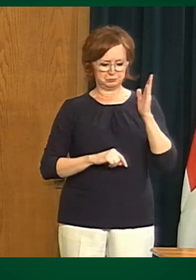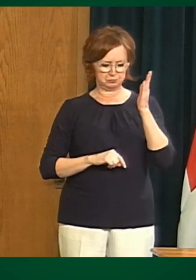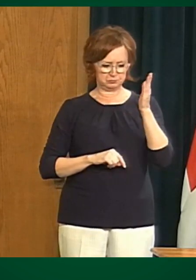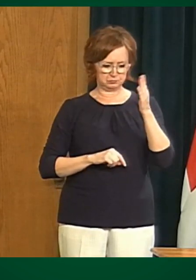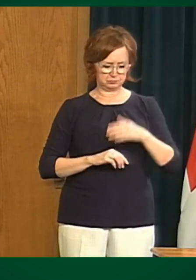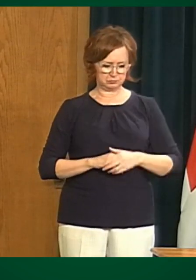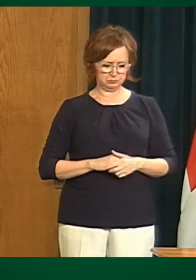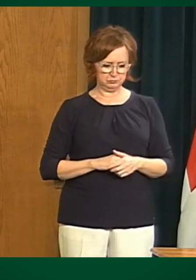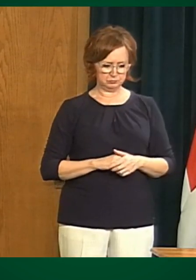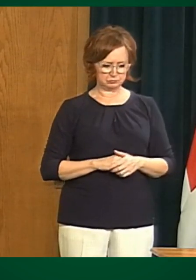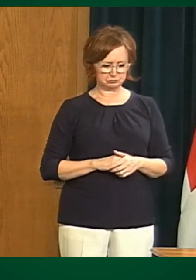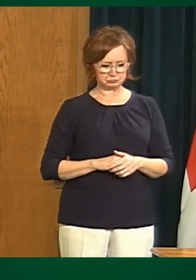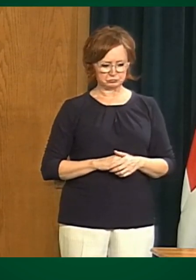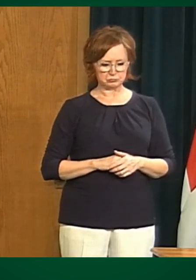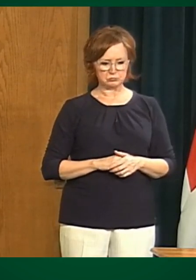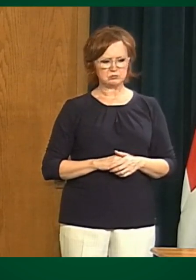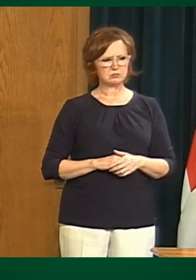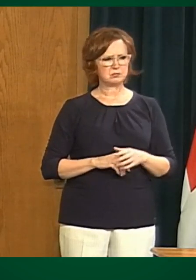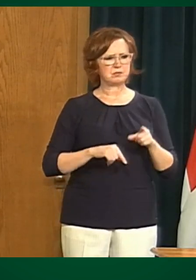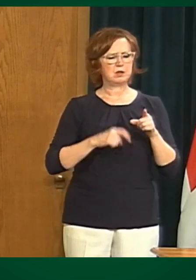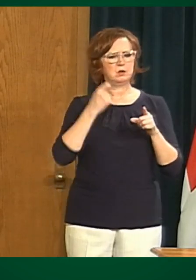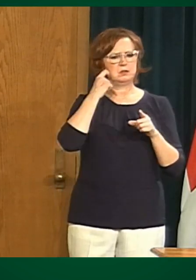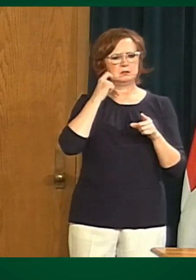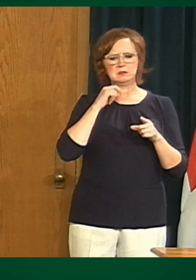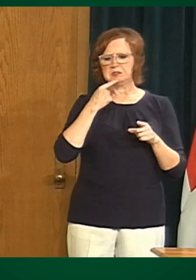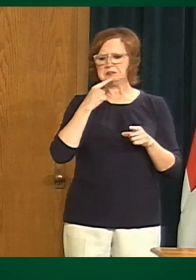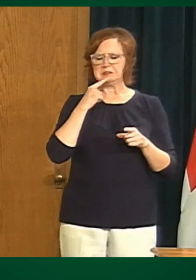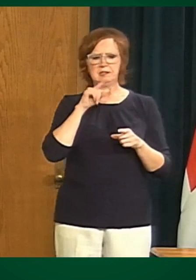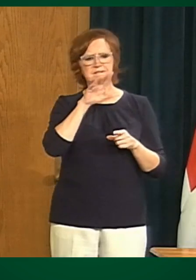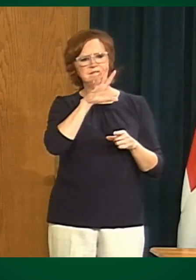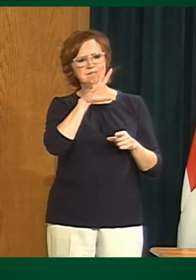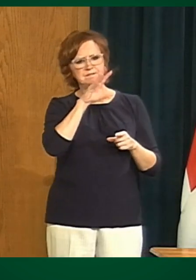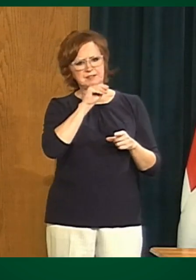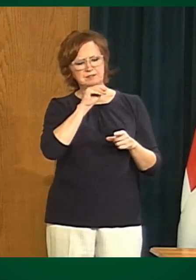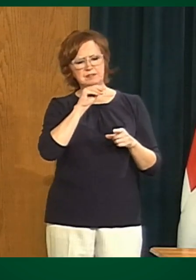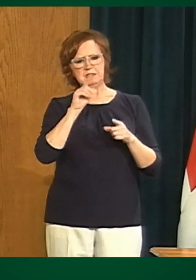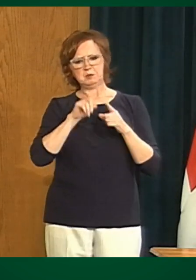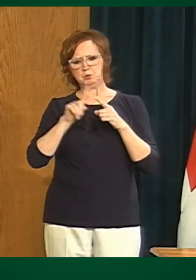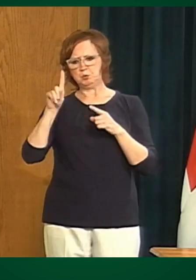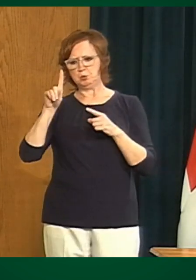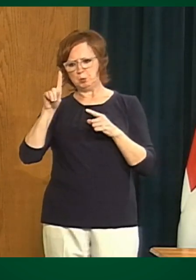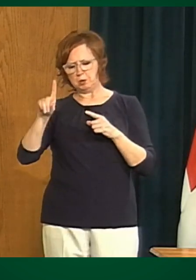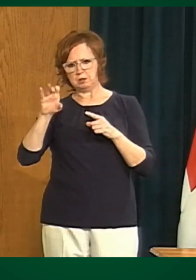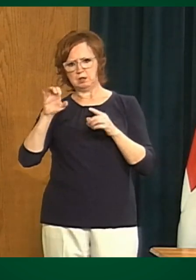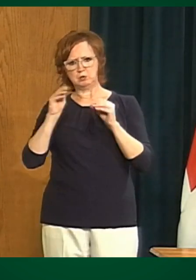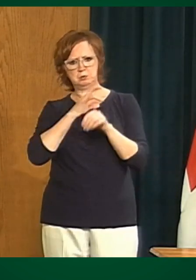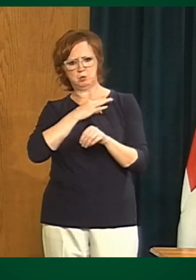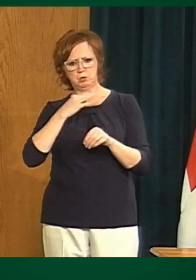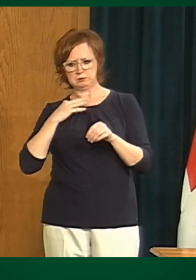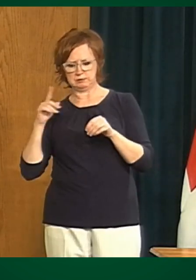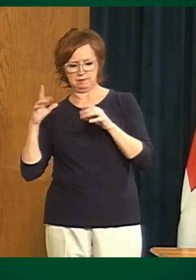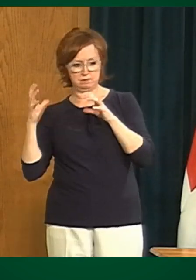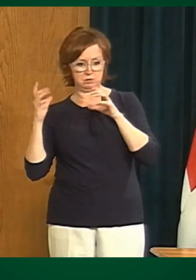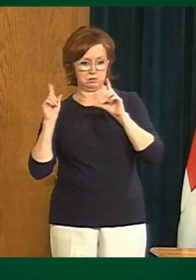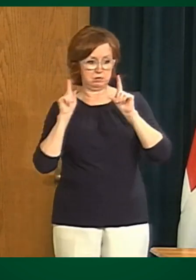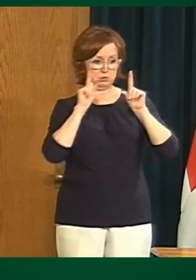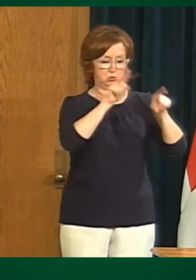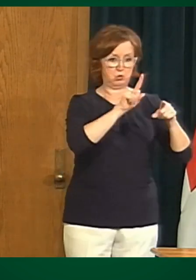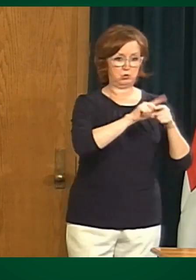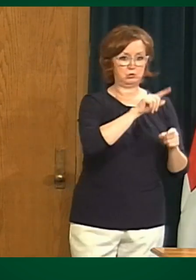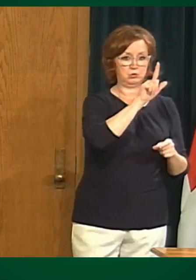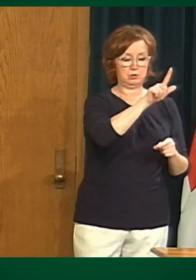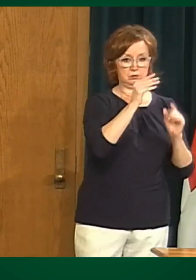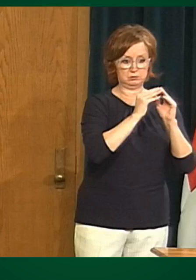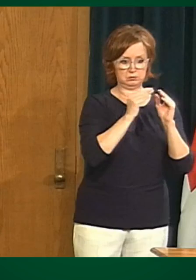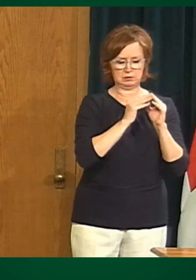the 50 to 100 additional staff to be brought into Loche to do the surge testing and contact tracing, when do you expect those